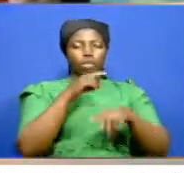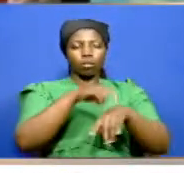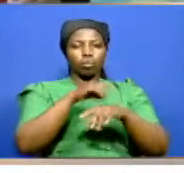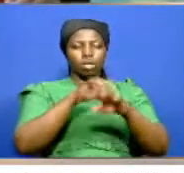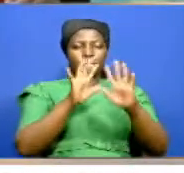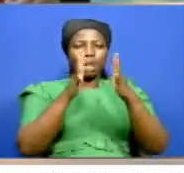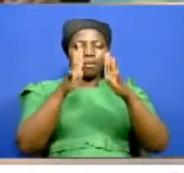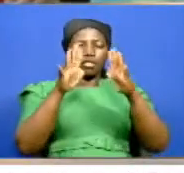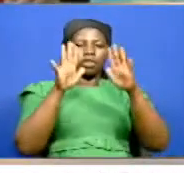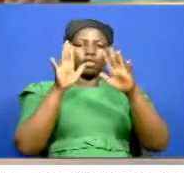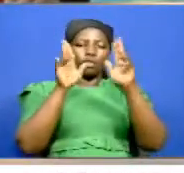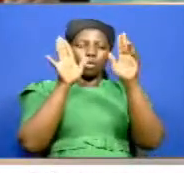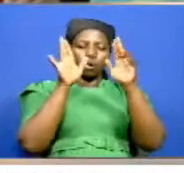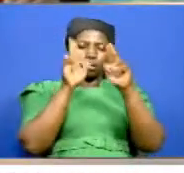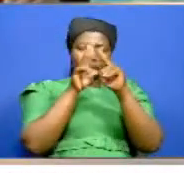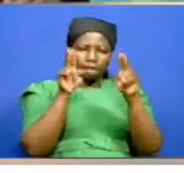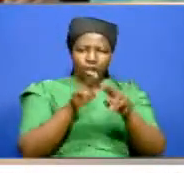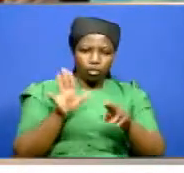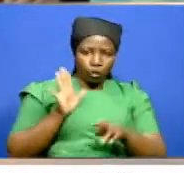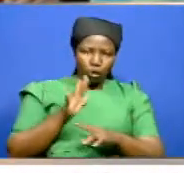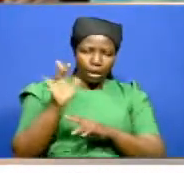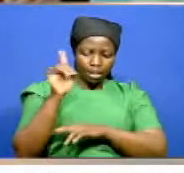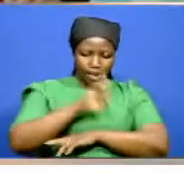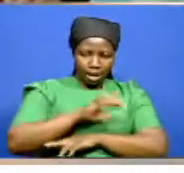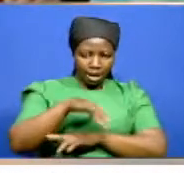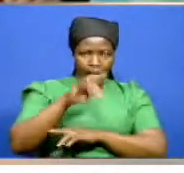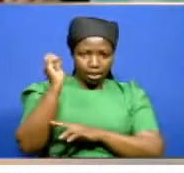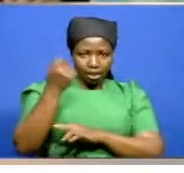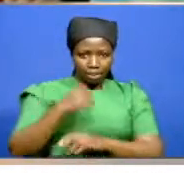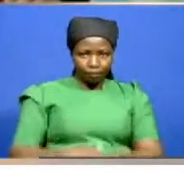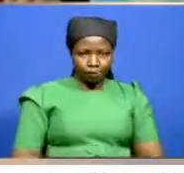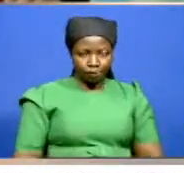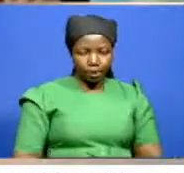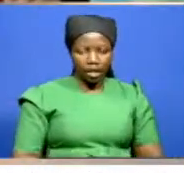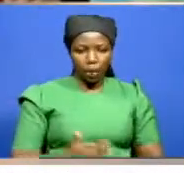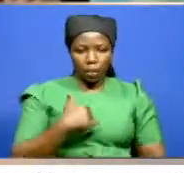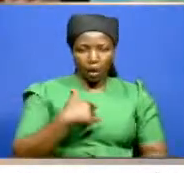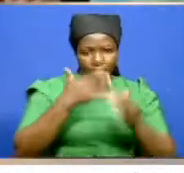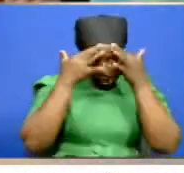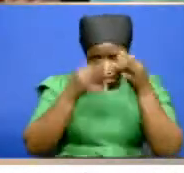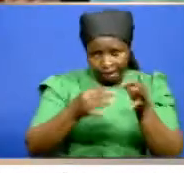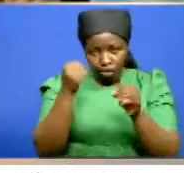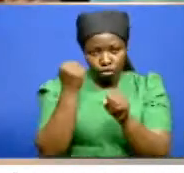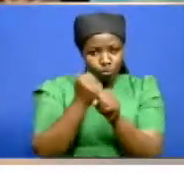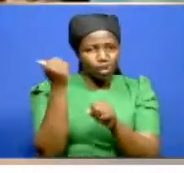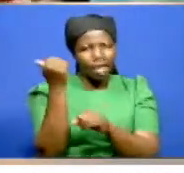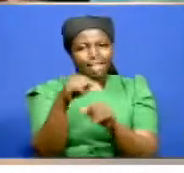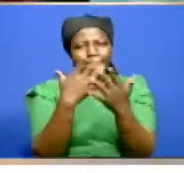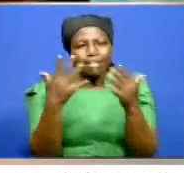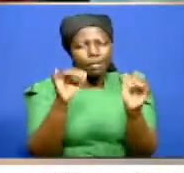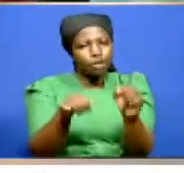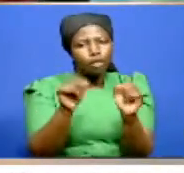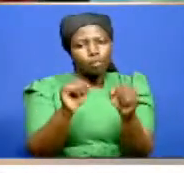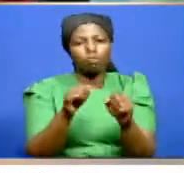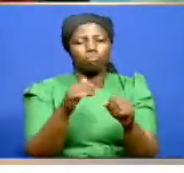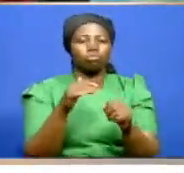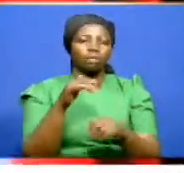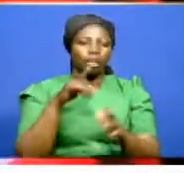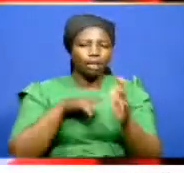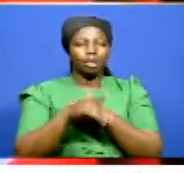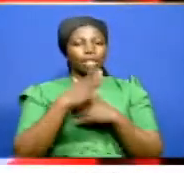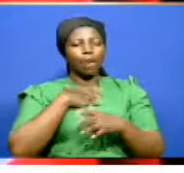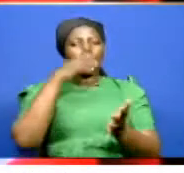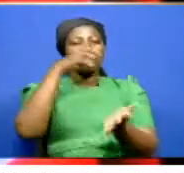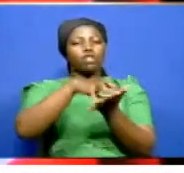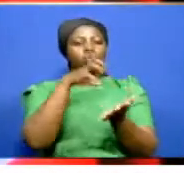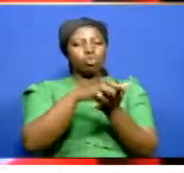nchini. And to resolve to do whatever we can, wherever we are, to bring about meaningful